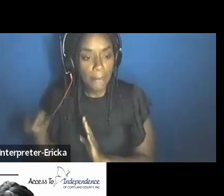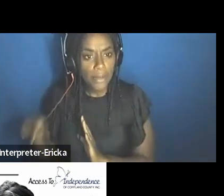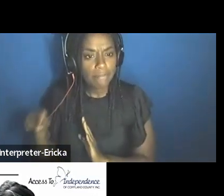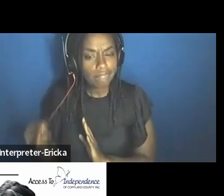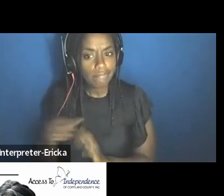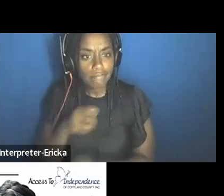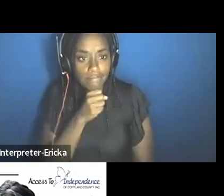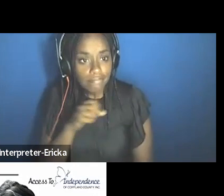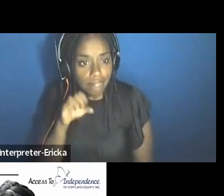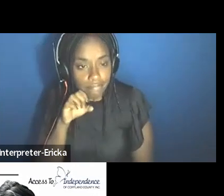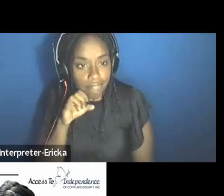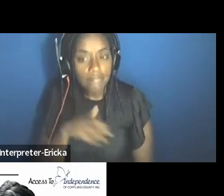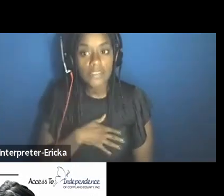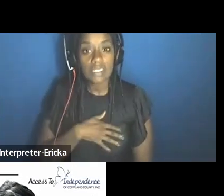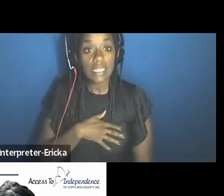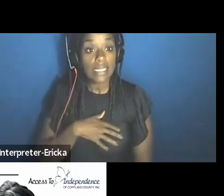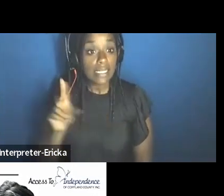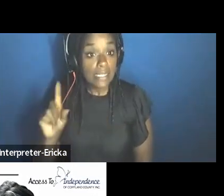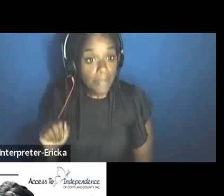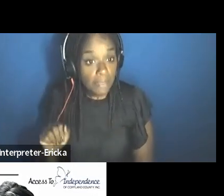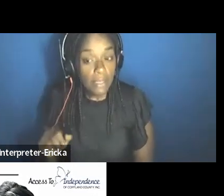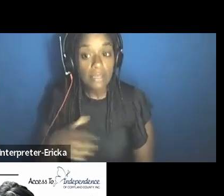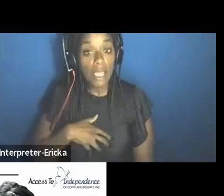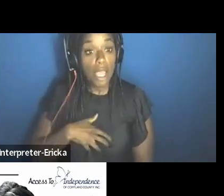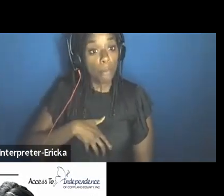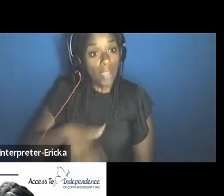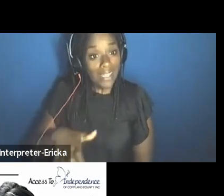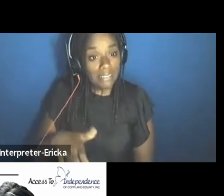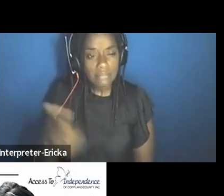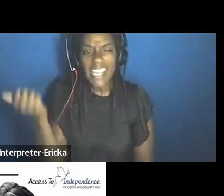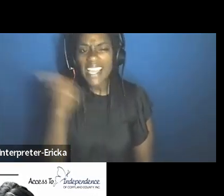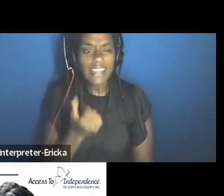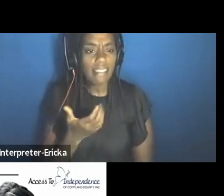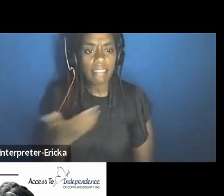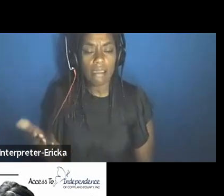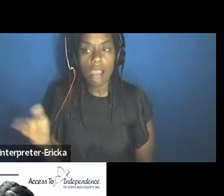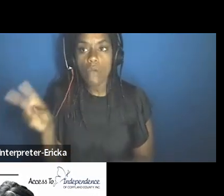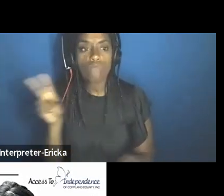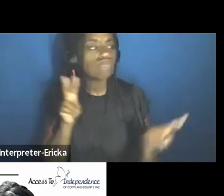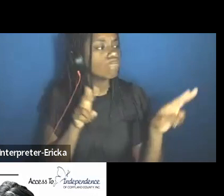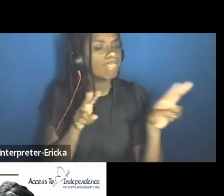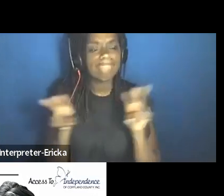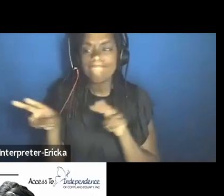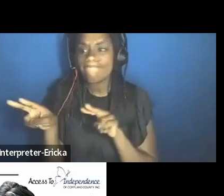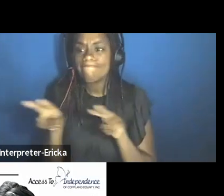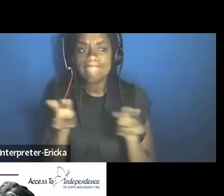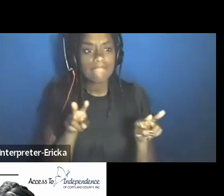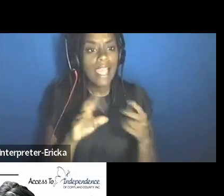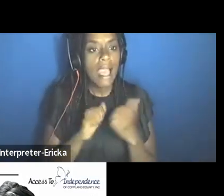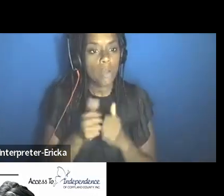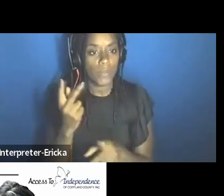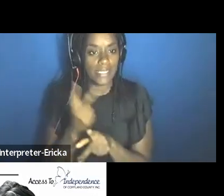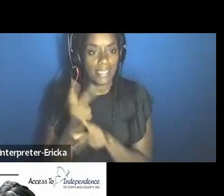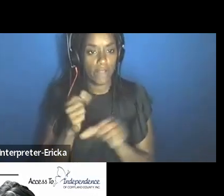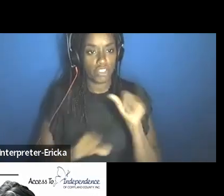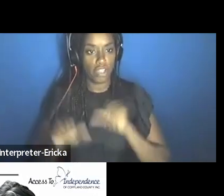shovel, pregnant, can't shovel their sidewalk, literally anything? Are we looking around to see how we can take care of one another?